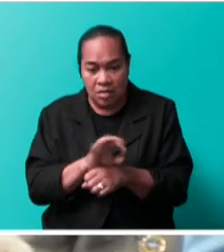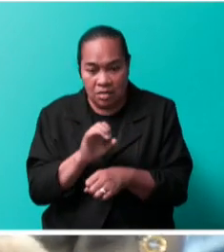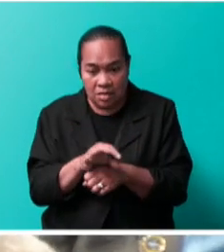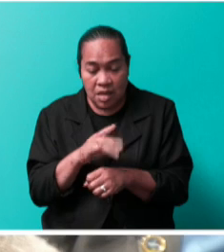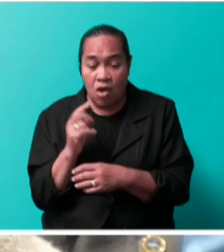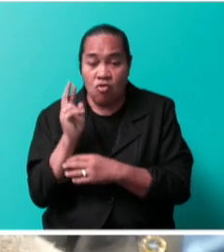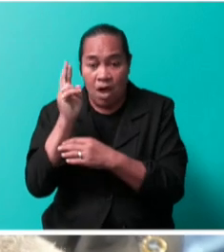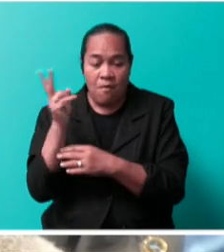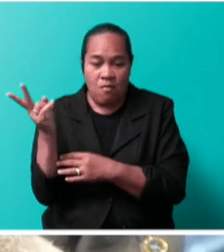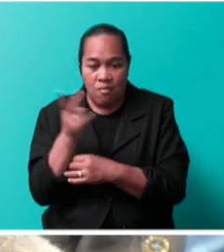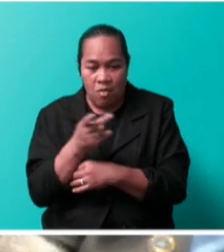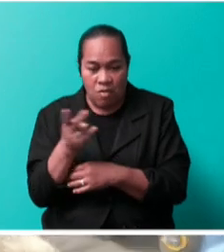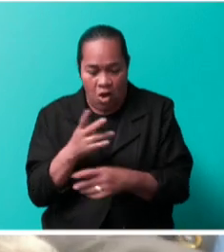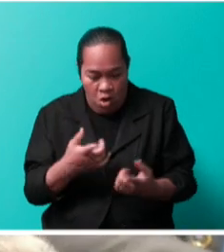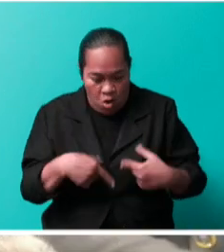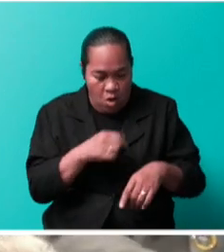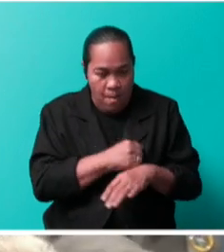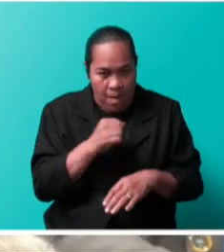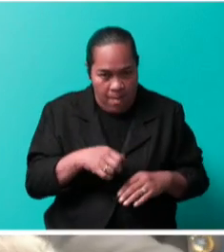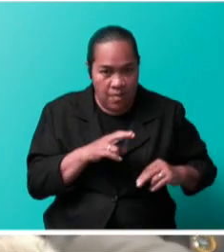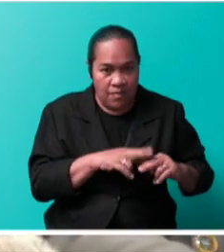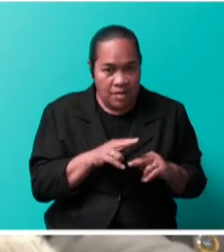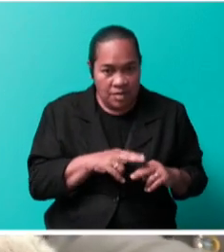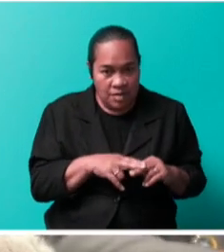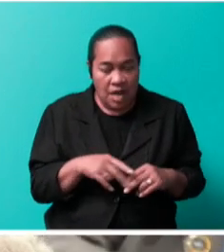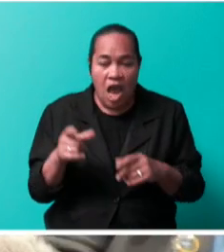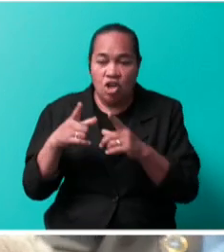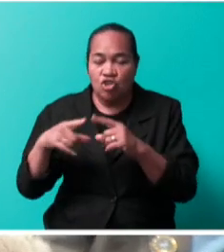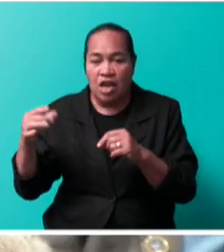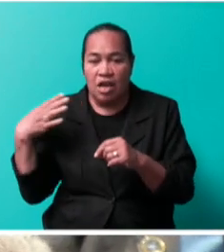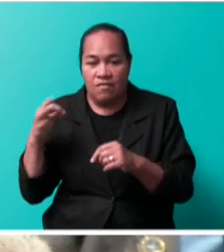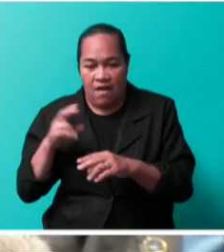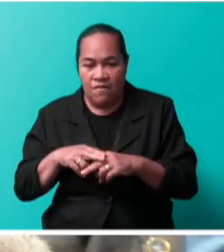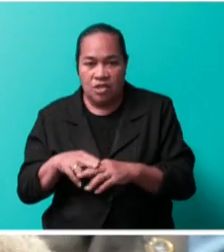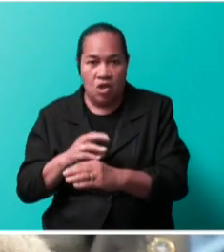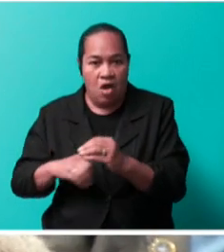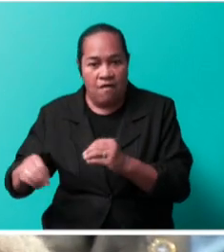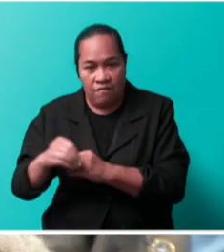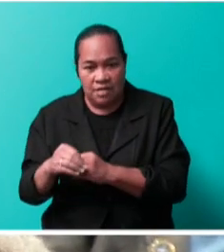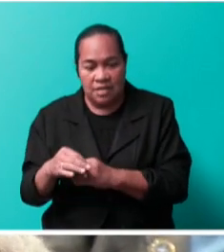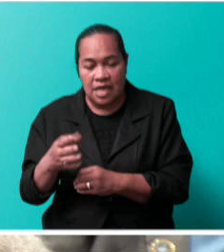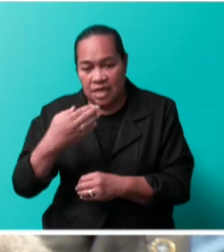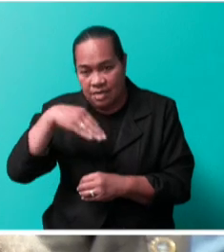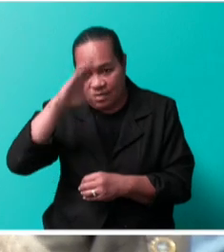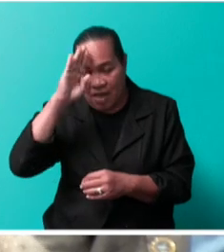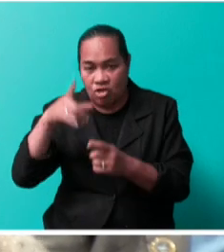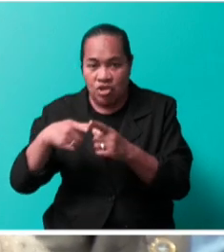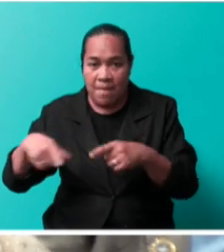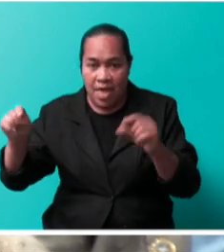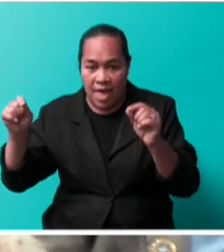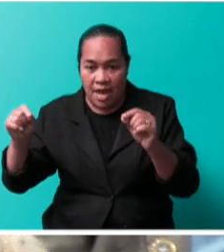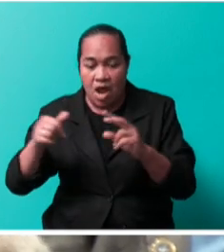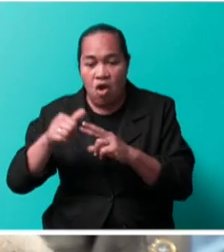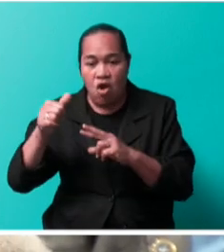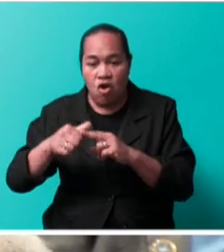from the Ministry of Local Government, the JICA Fiji Office, Embassy of Japan, and the